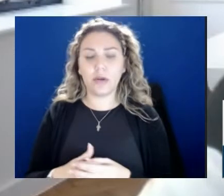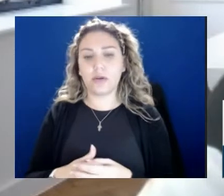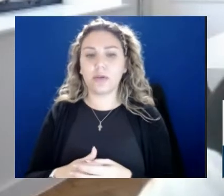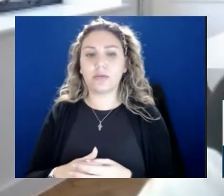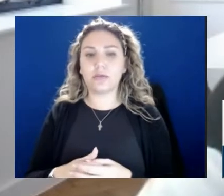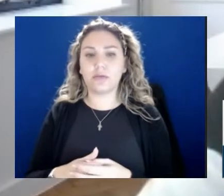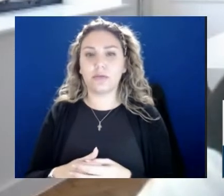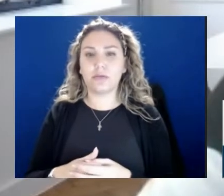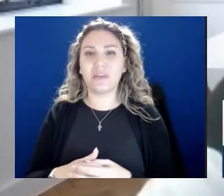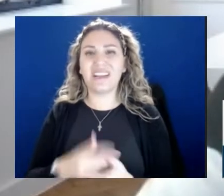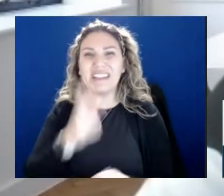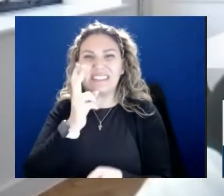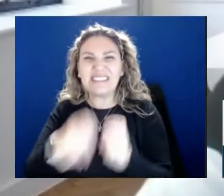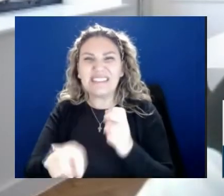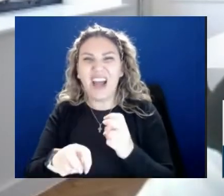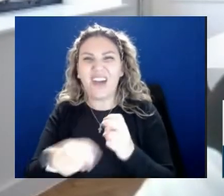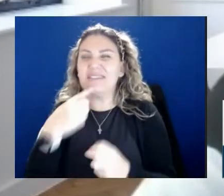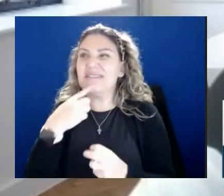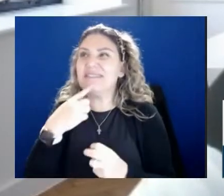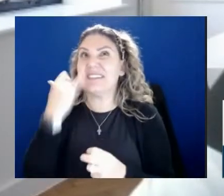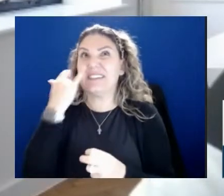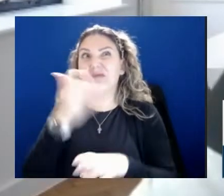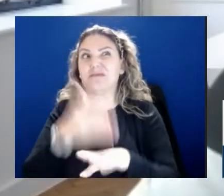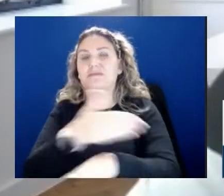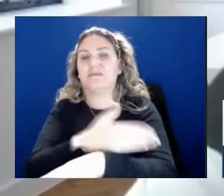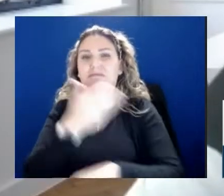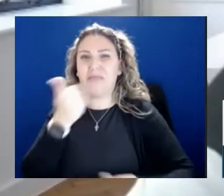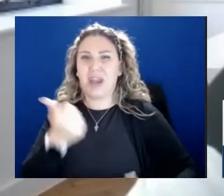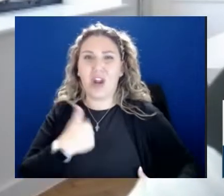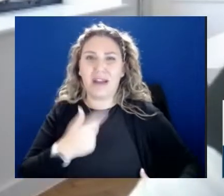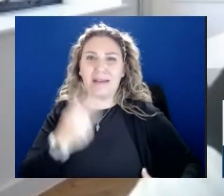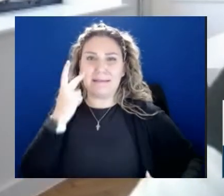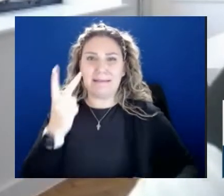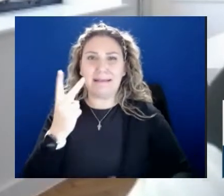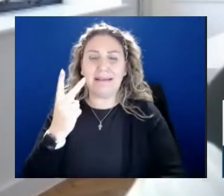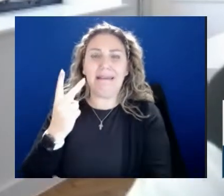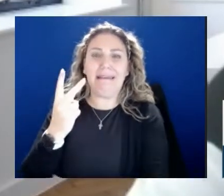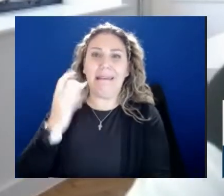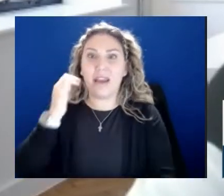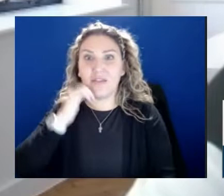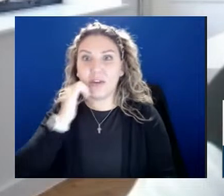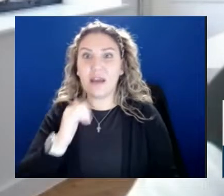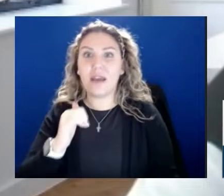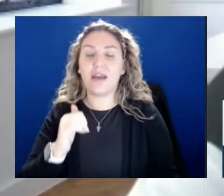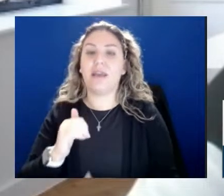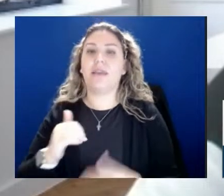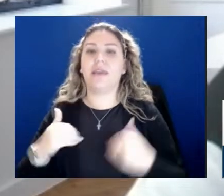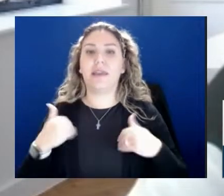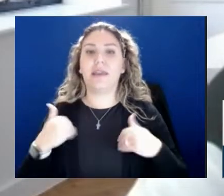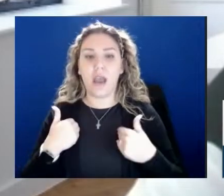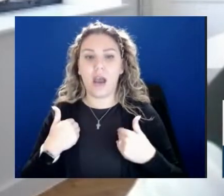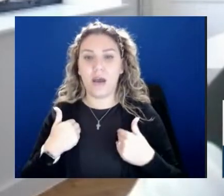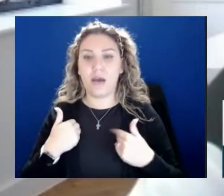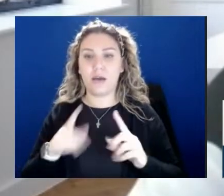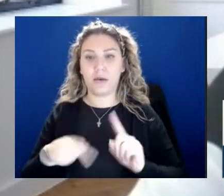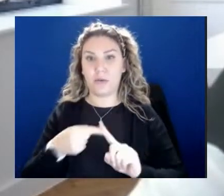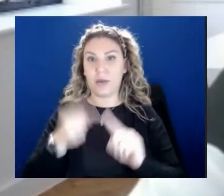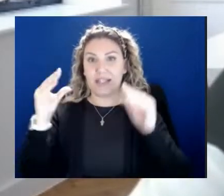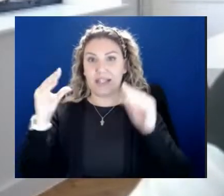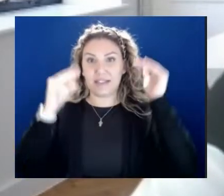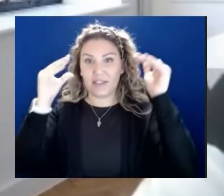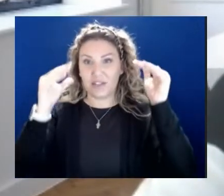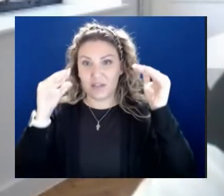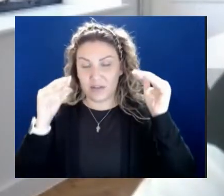it's tough to say if things are getting better when I see every day that the younger, when it comes to those who are